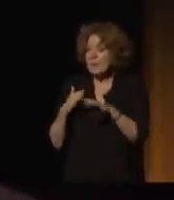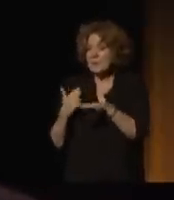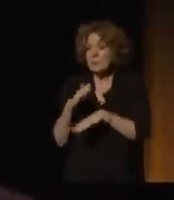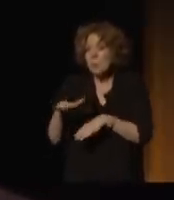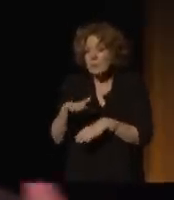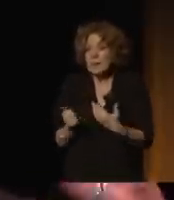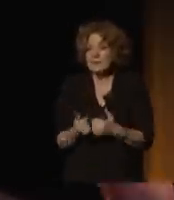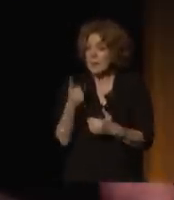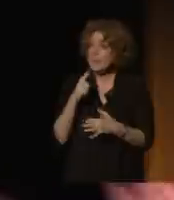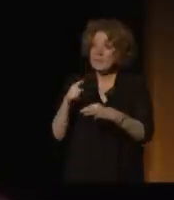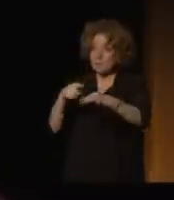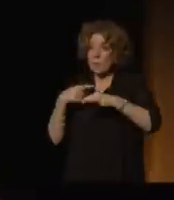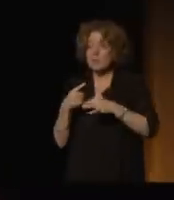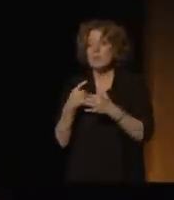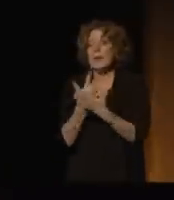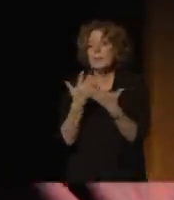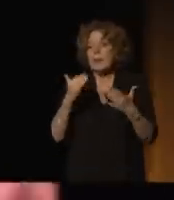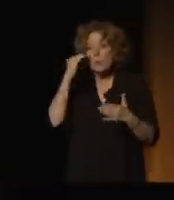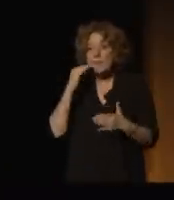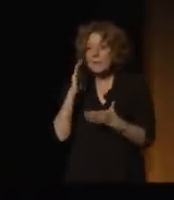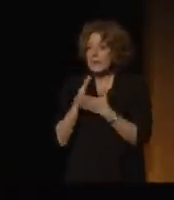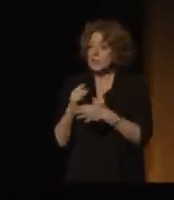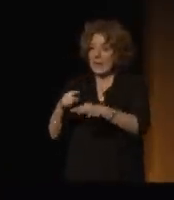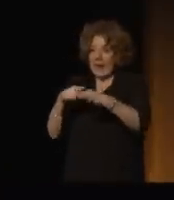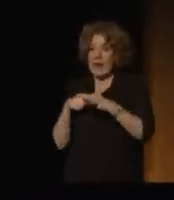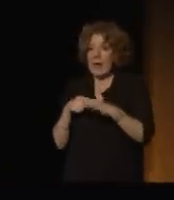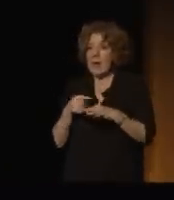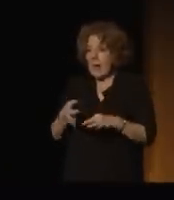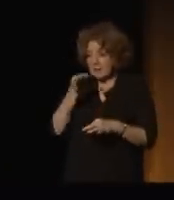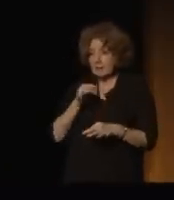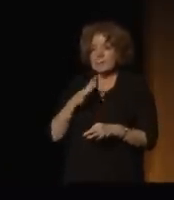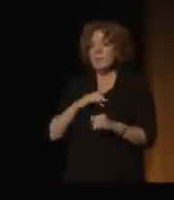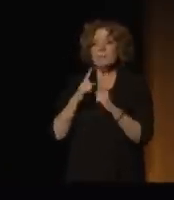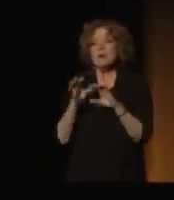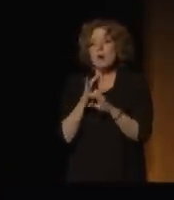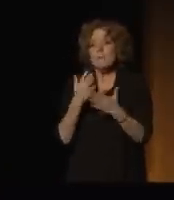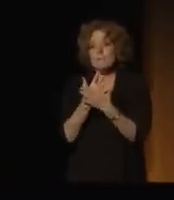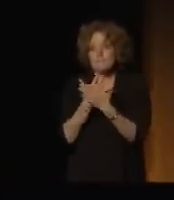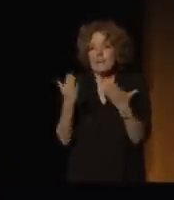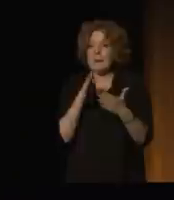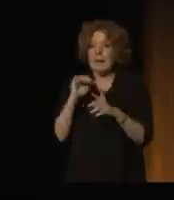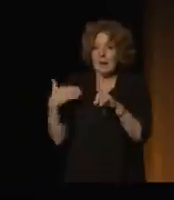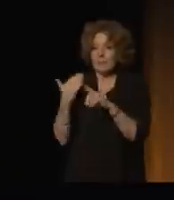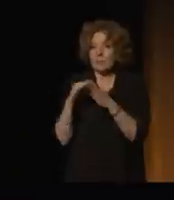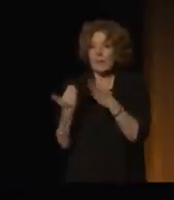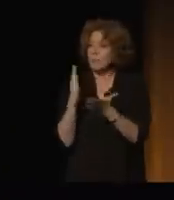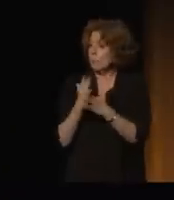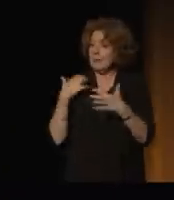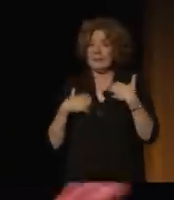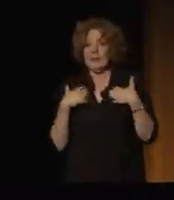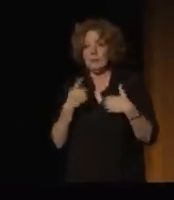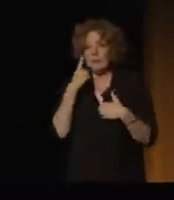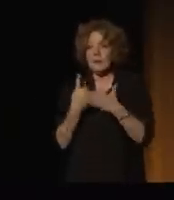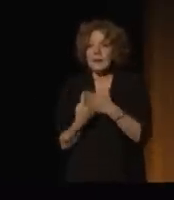And I think that's a question that a lot of women have asked themselves, but not a lot of men. So I'm really excited to see that happening with a lot of